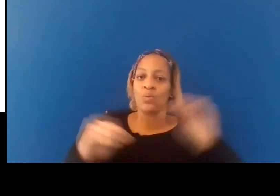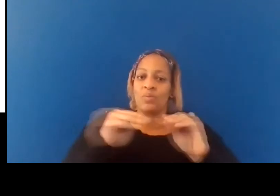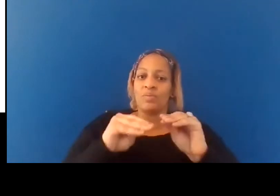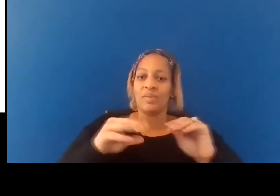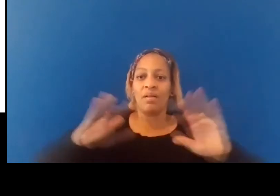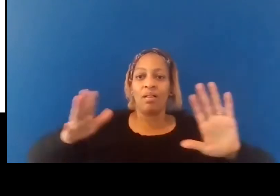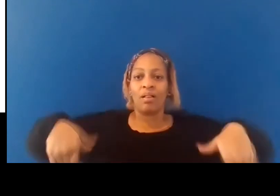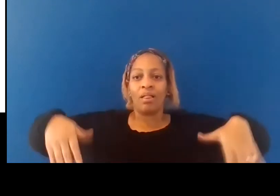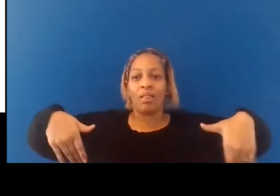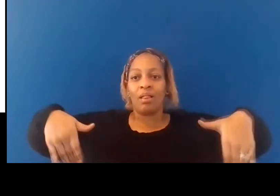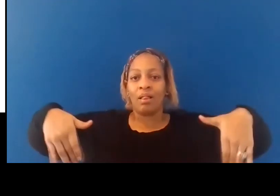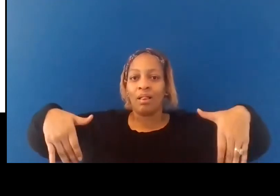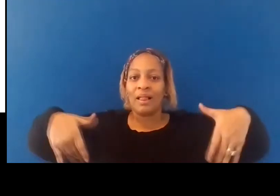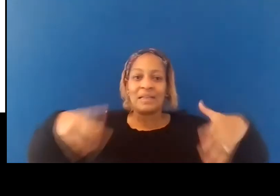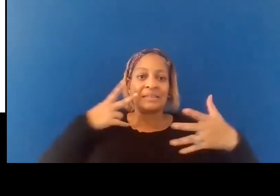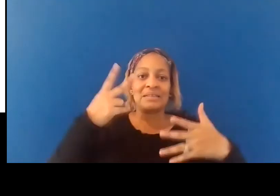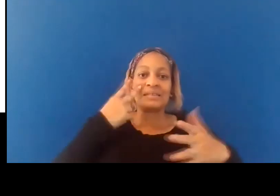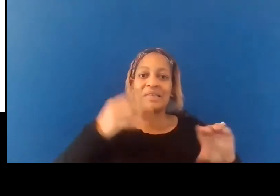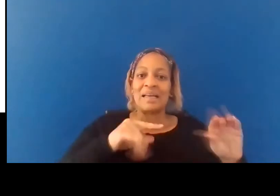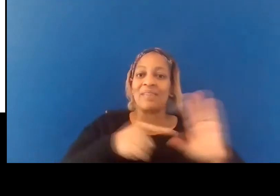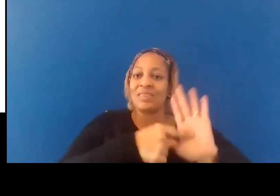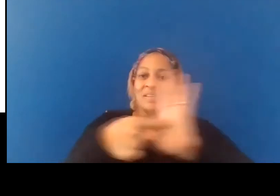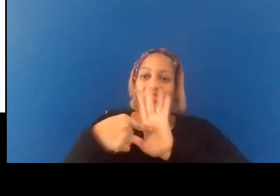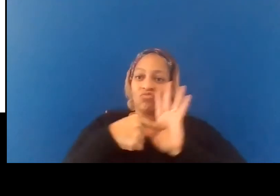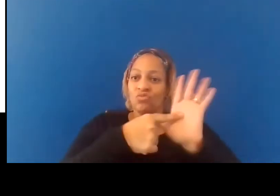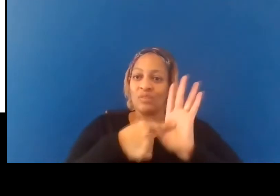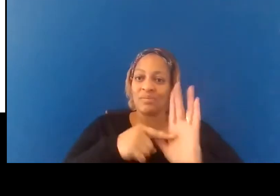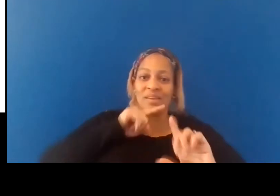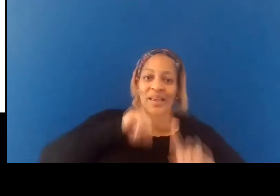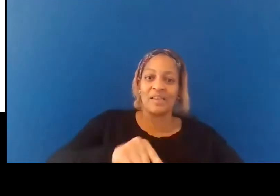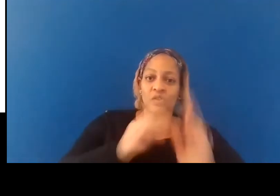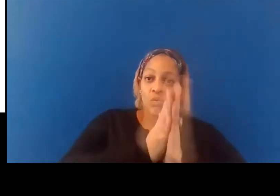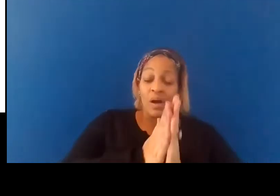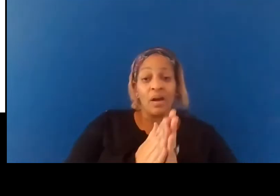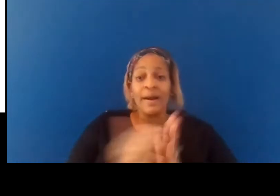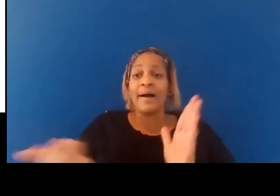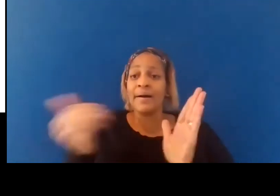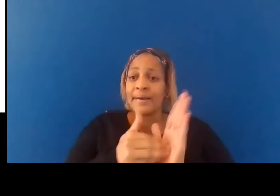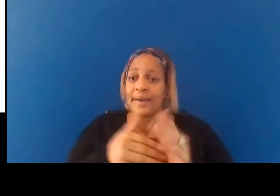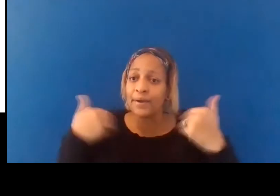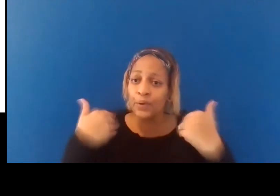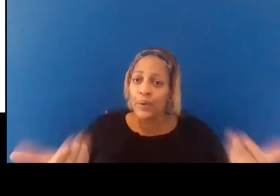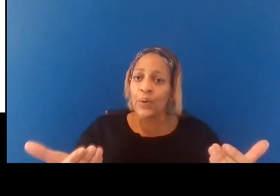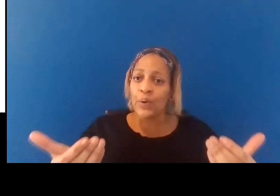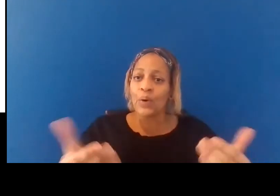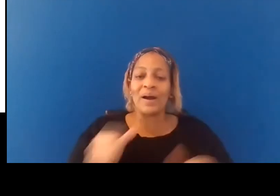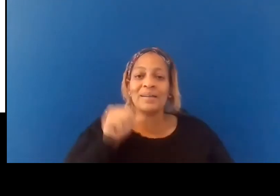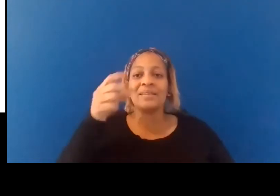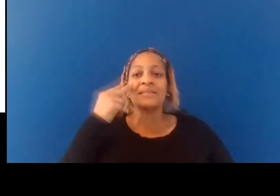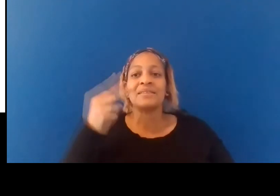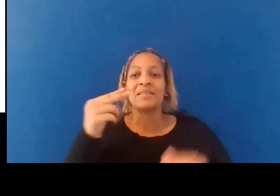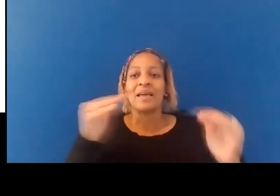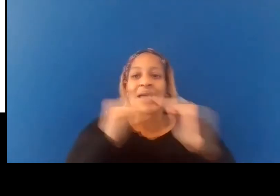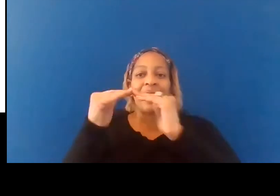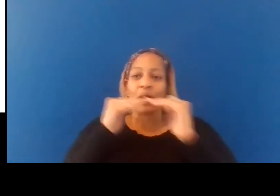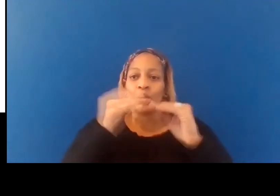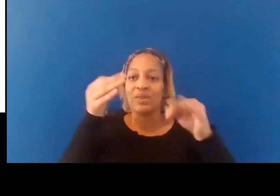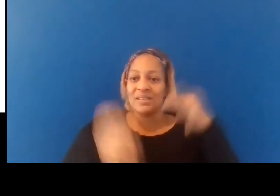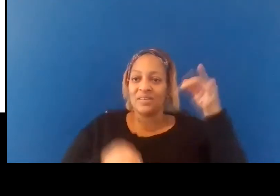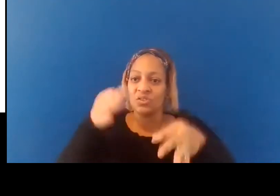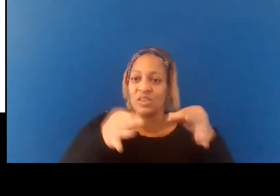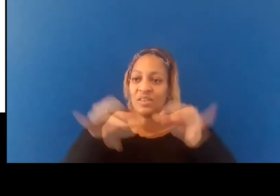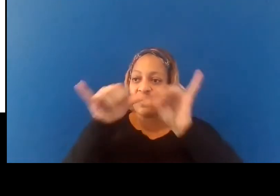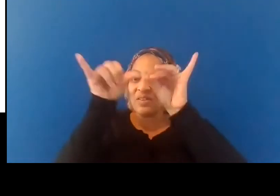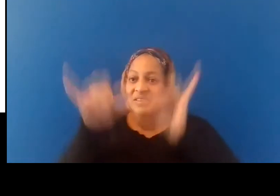don't see the answered prayer. Then do it again. I don't see equity and justice in the system of